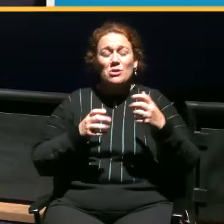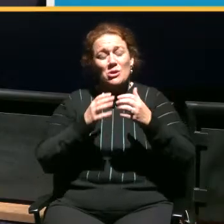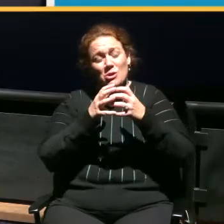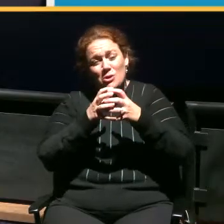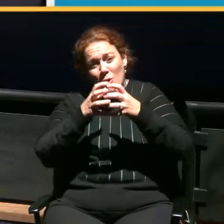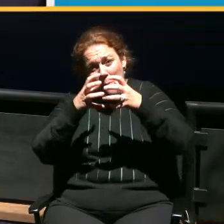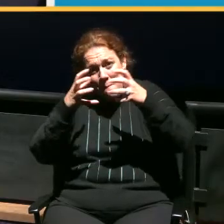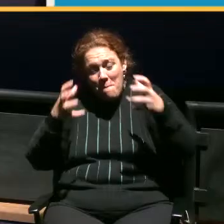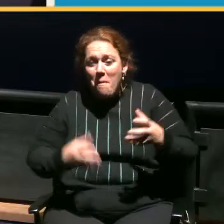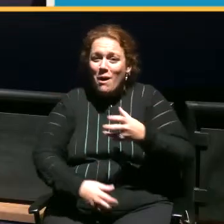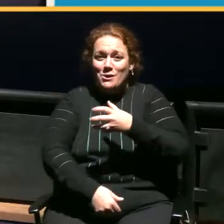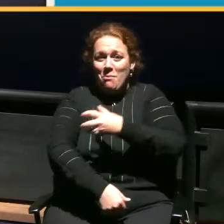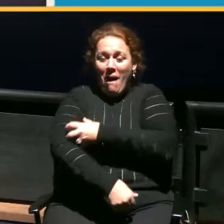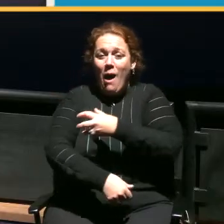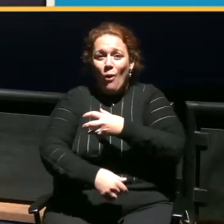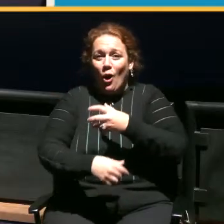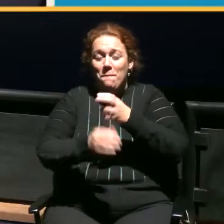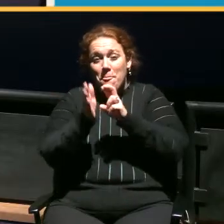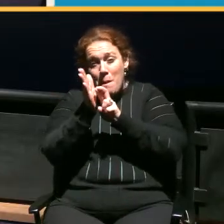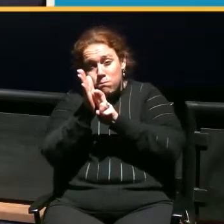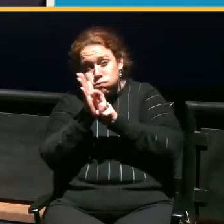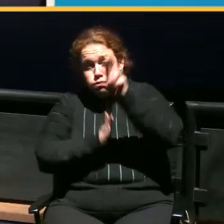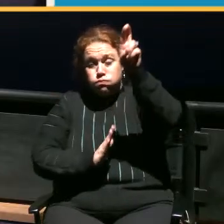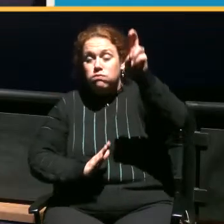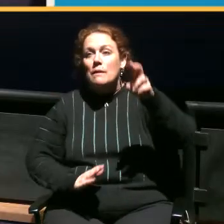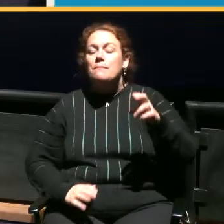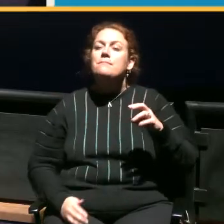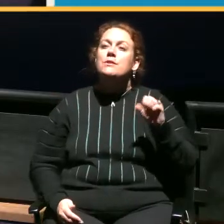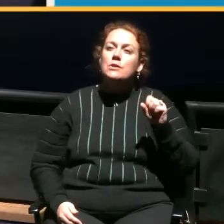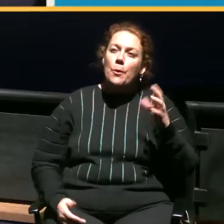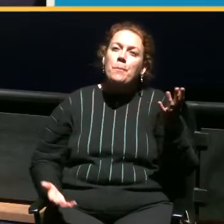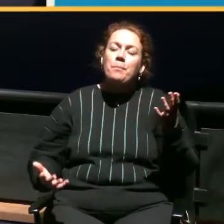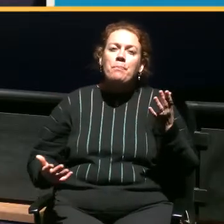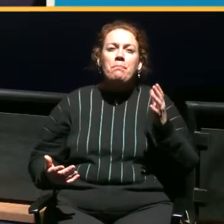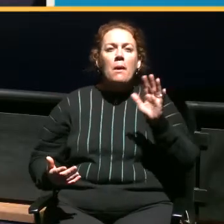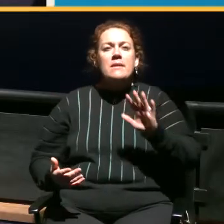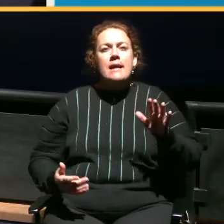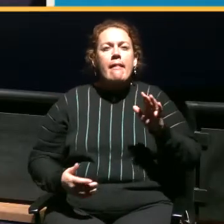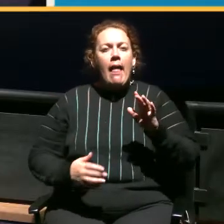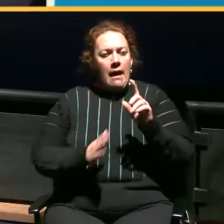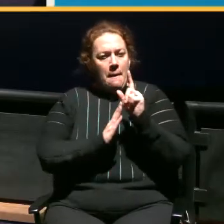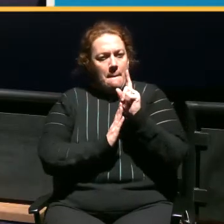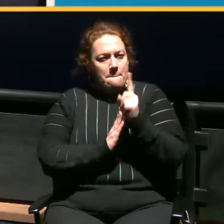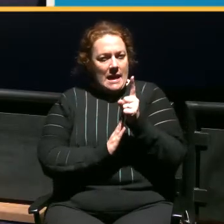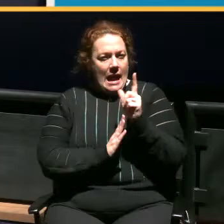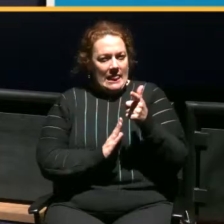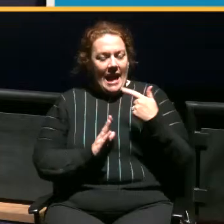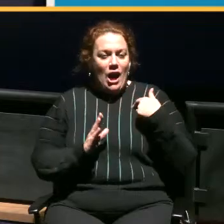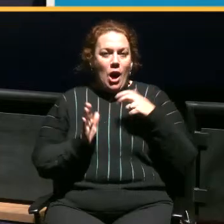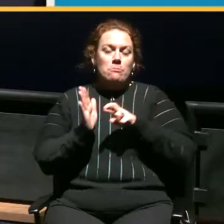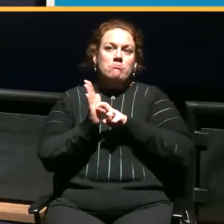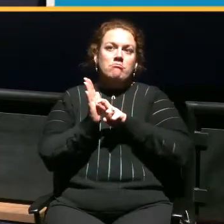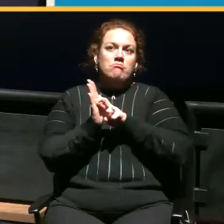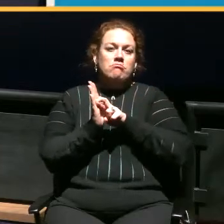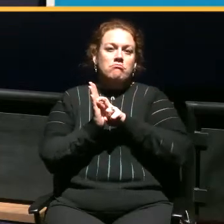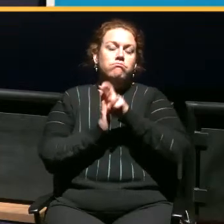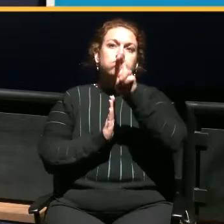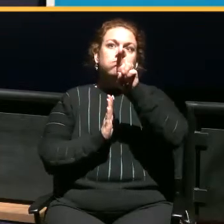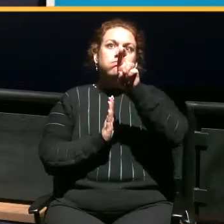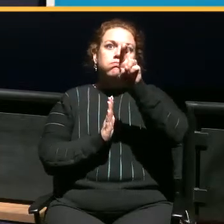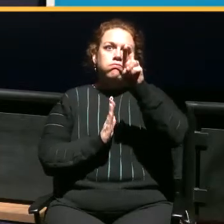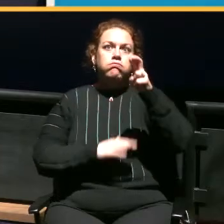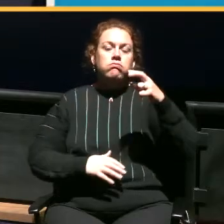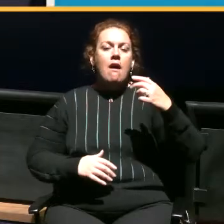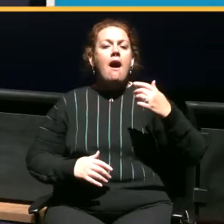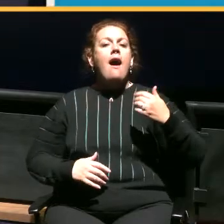us to orbit, and after about like, I don't know, maybe a minute or so, I had this sensation that I